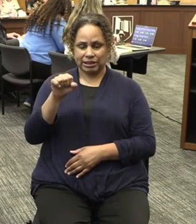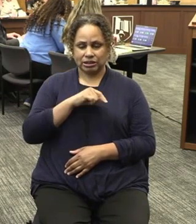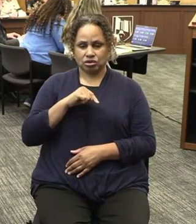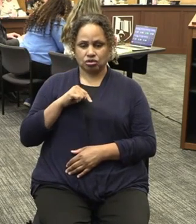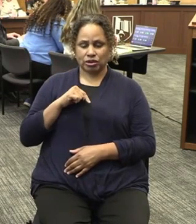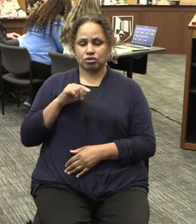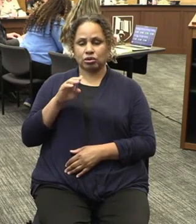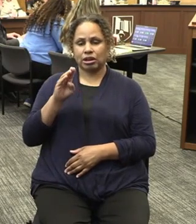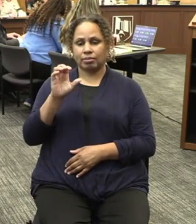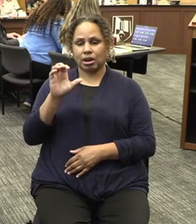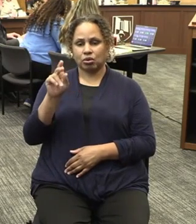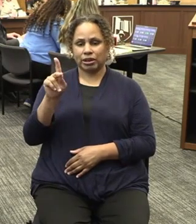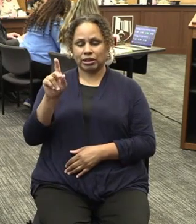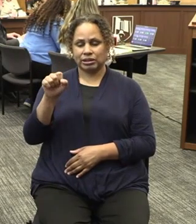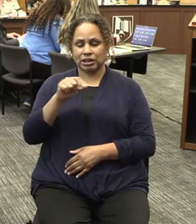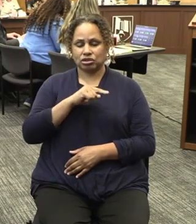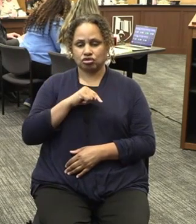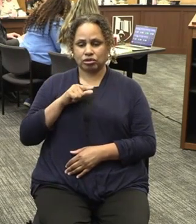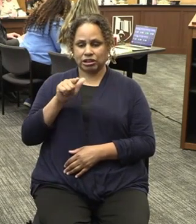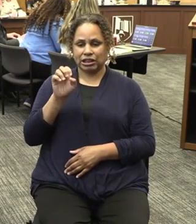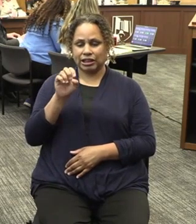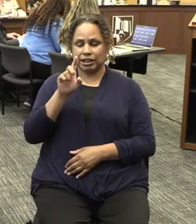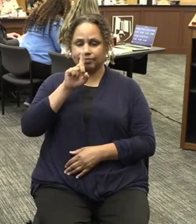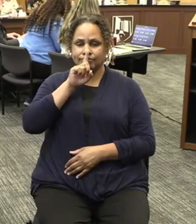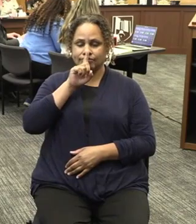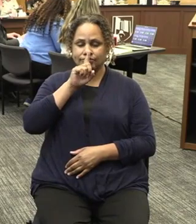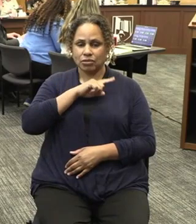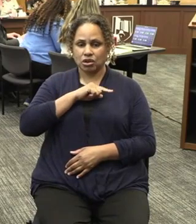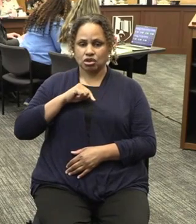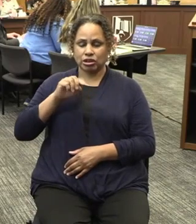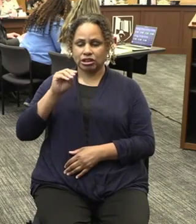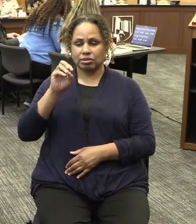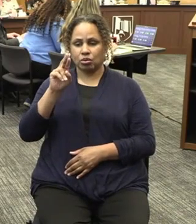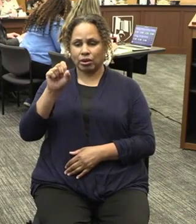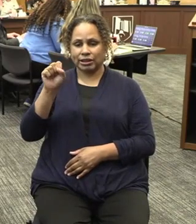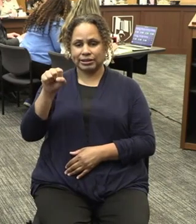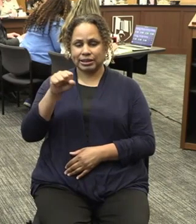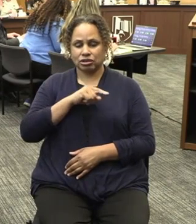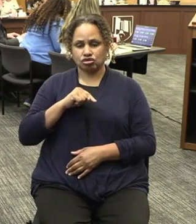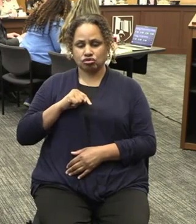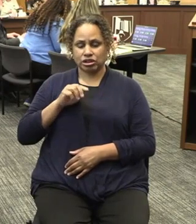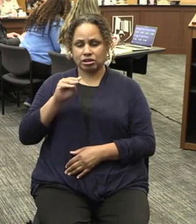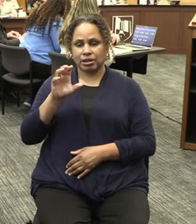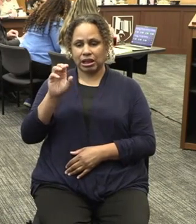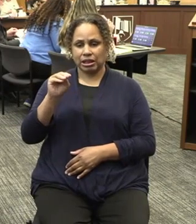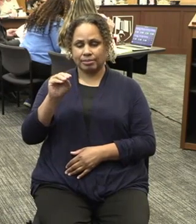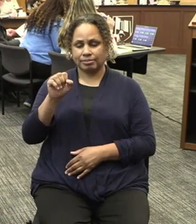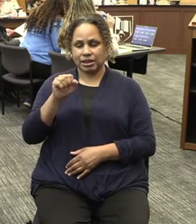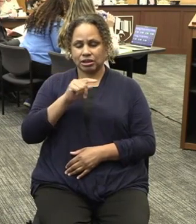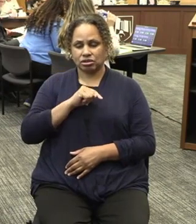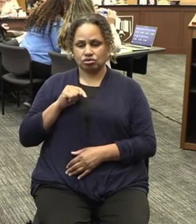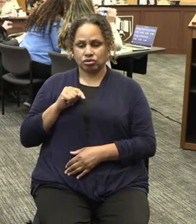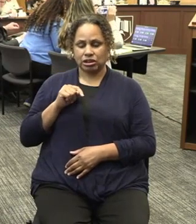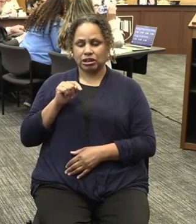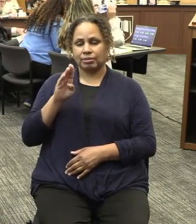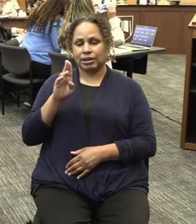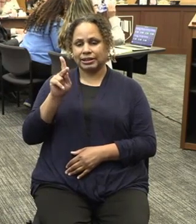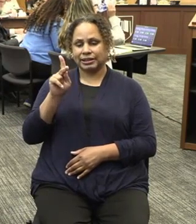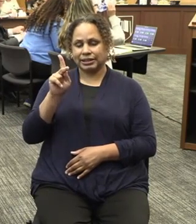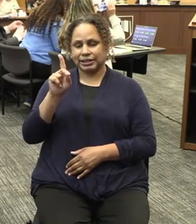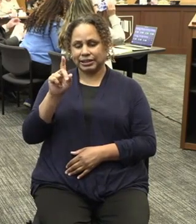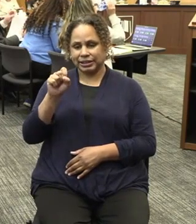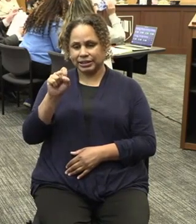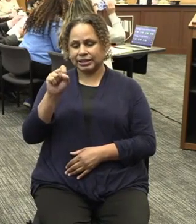trustee Broderick, Yes. trustee Lee, trustee Morales. Yes. Trustee McCullum, Yes. trustee Bazinski,